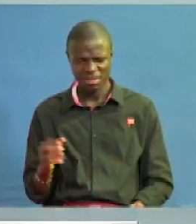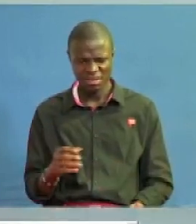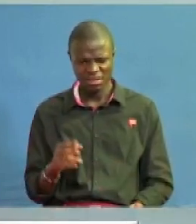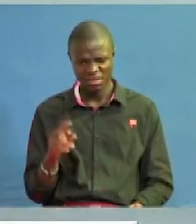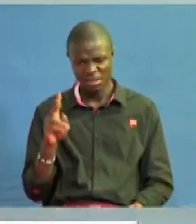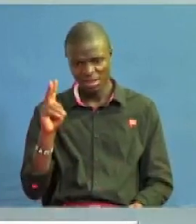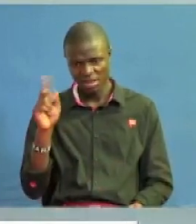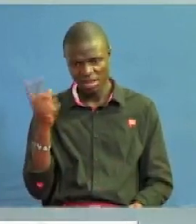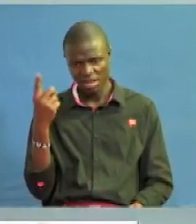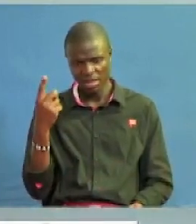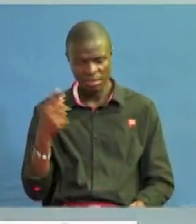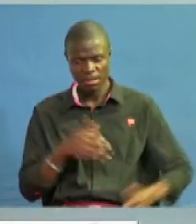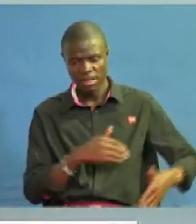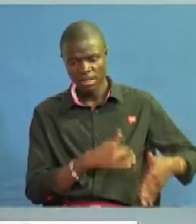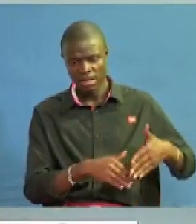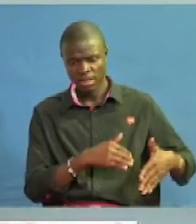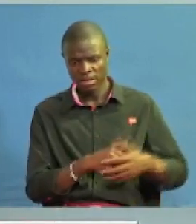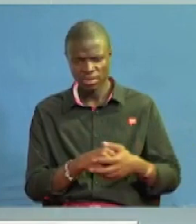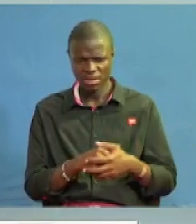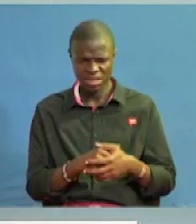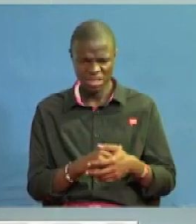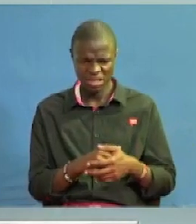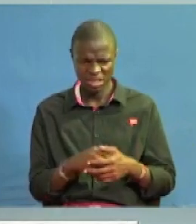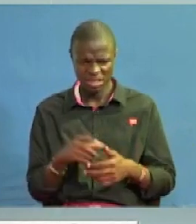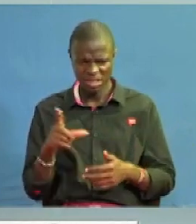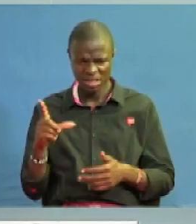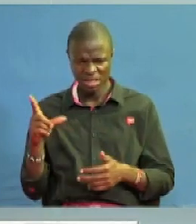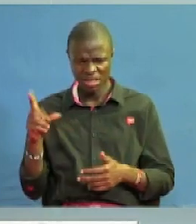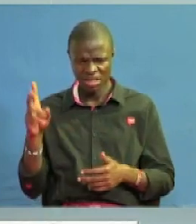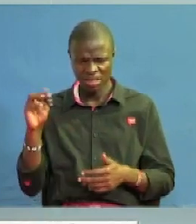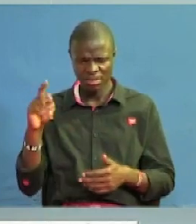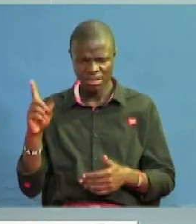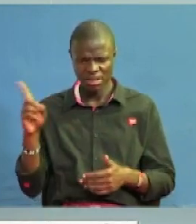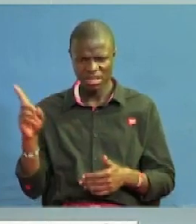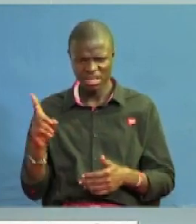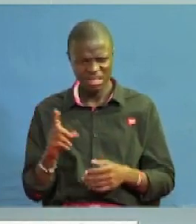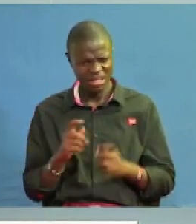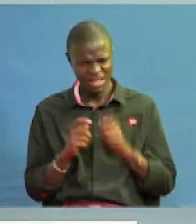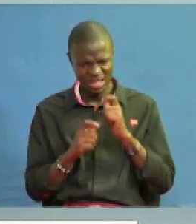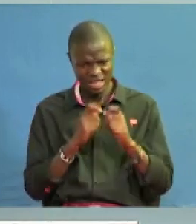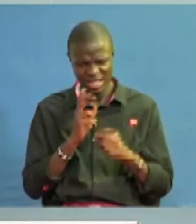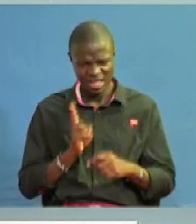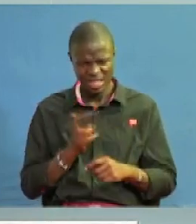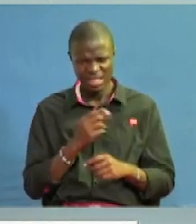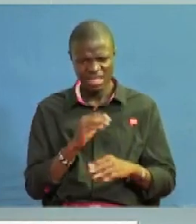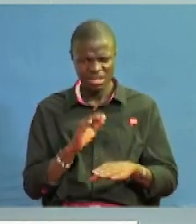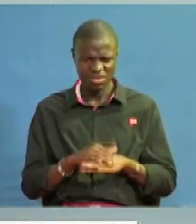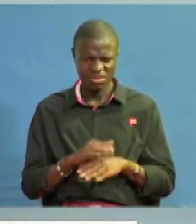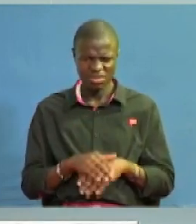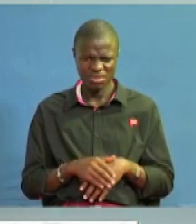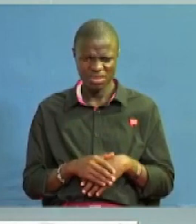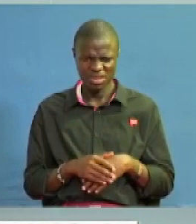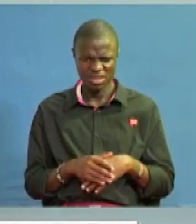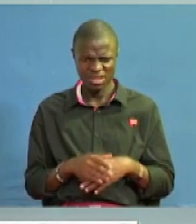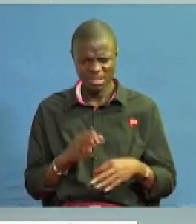it's called the Nairobi Securities Exchange Limited. Yes. That was changed in 2011. Yes. Now, just tell us your take on